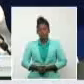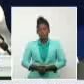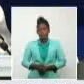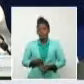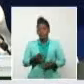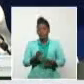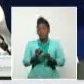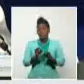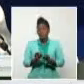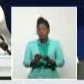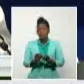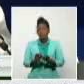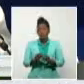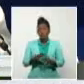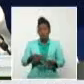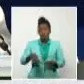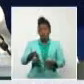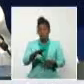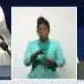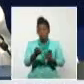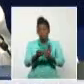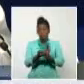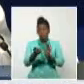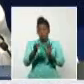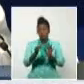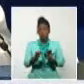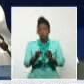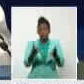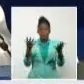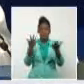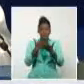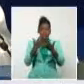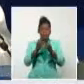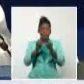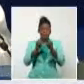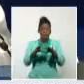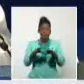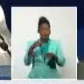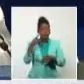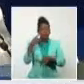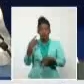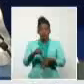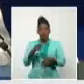people carrying the virus in our country.